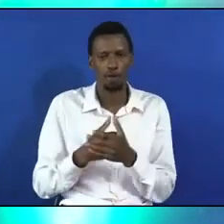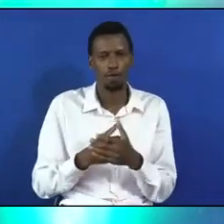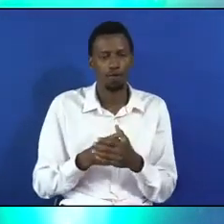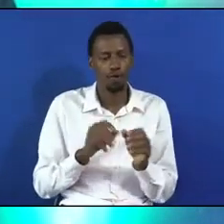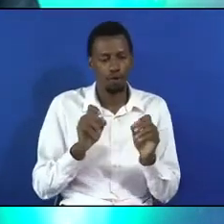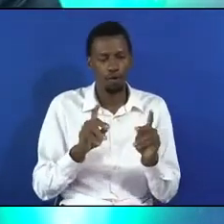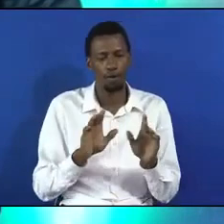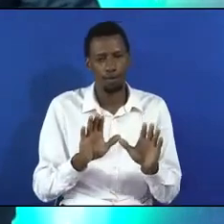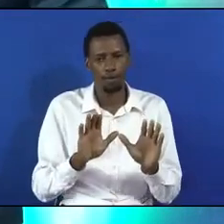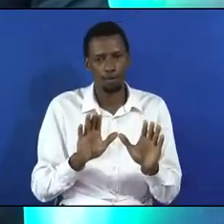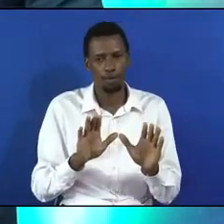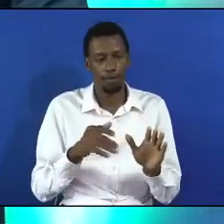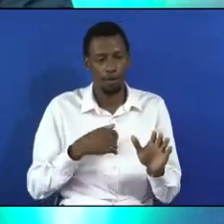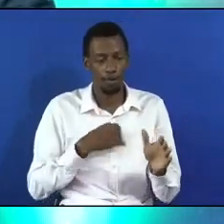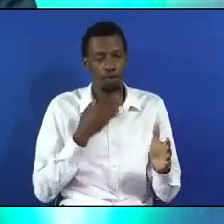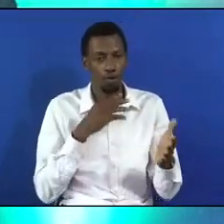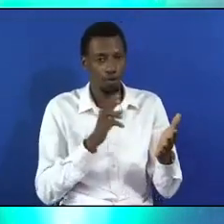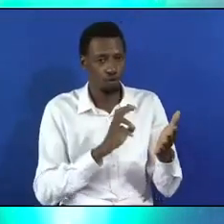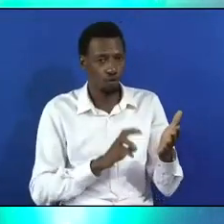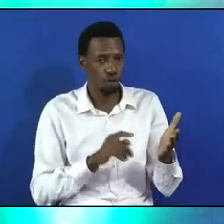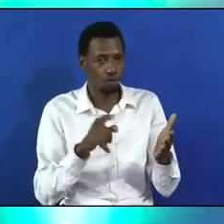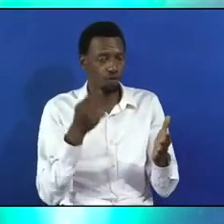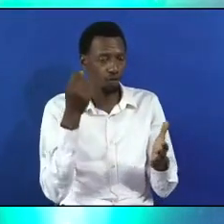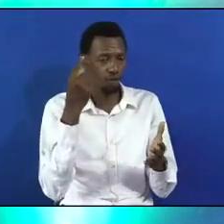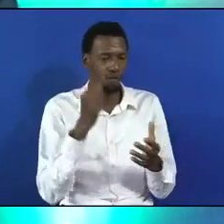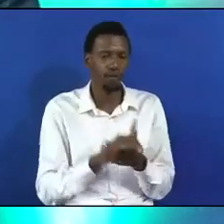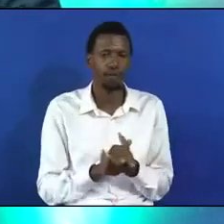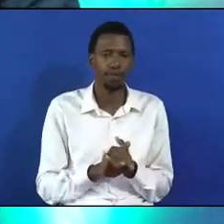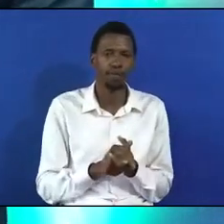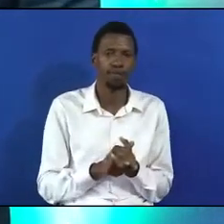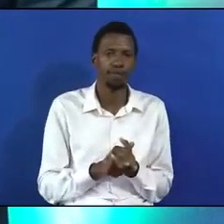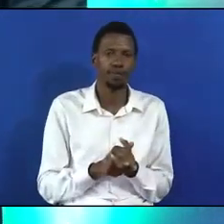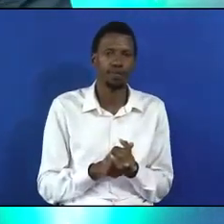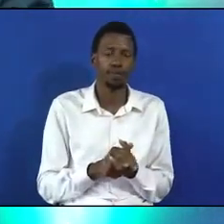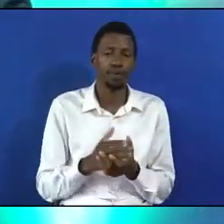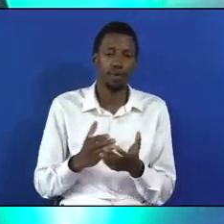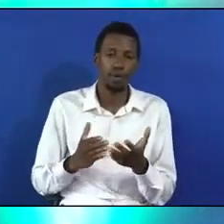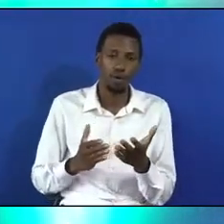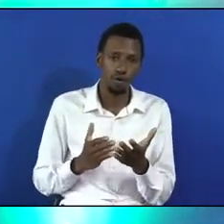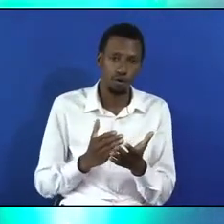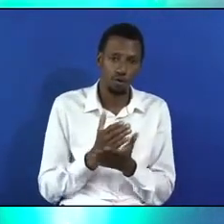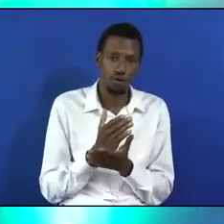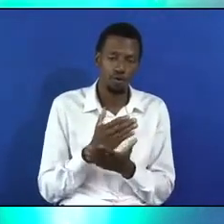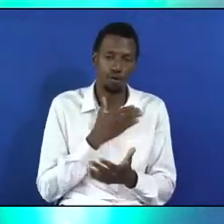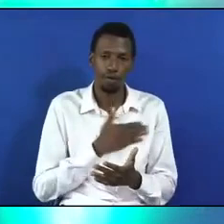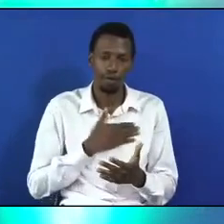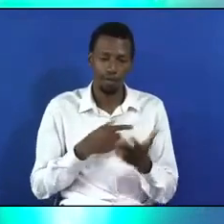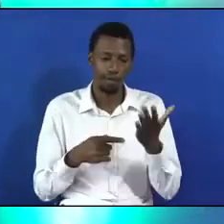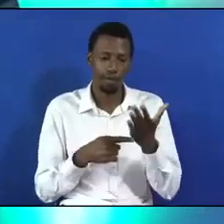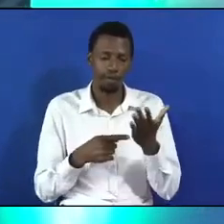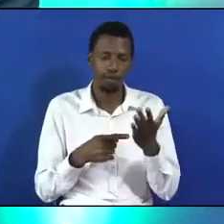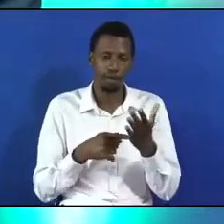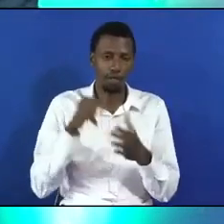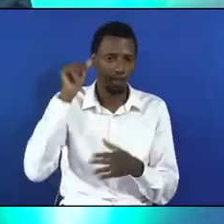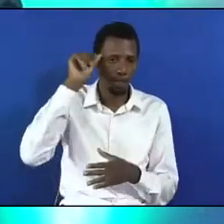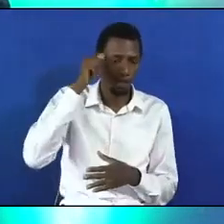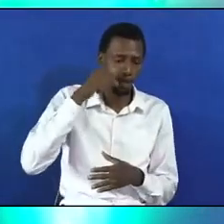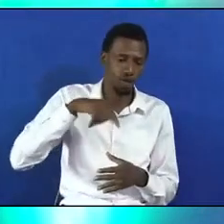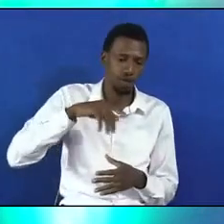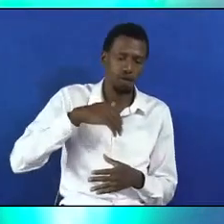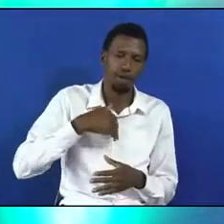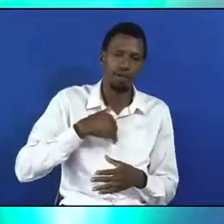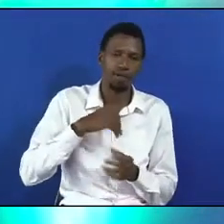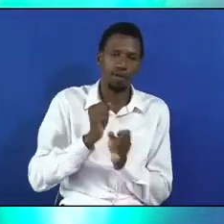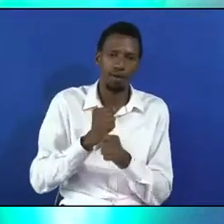Okay, let me read the quote so that we can understand it. Through our scientific and technological genius, we have made of